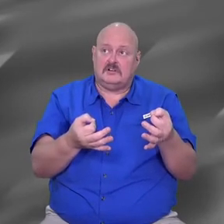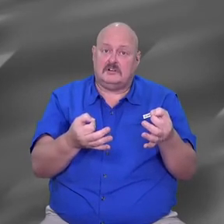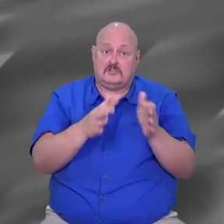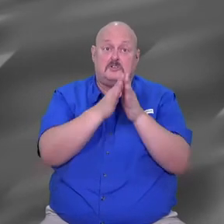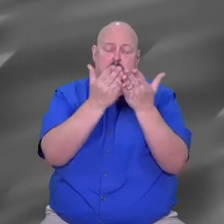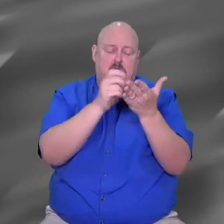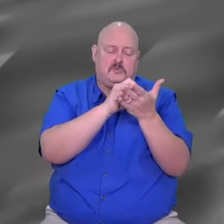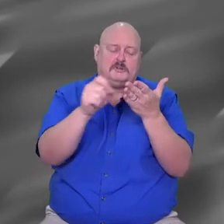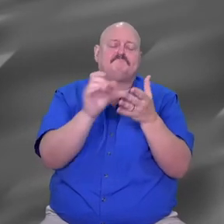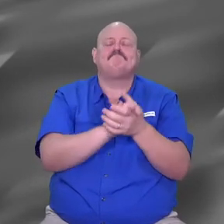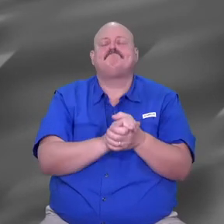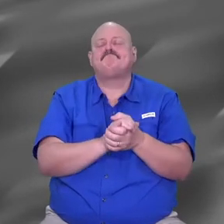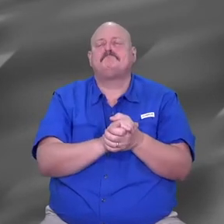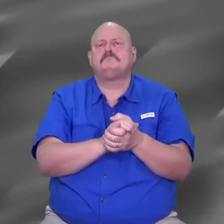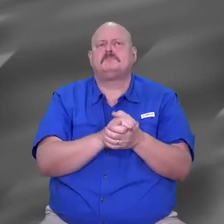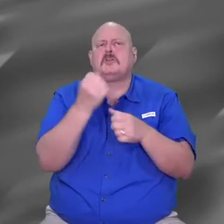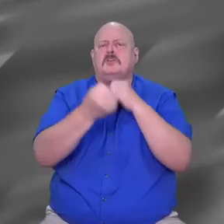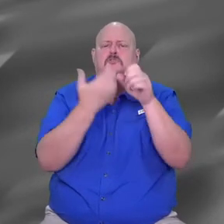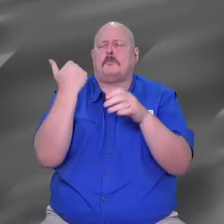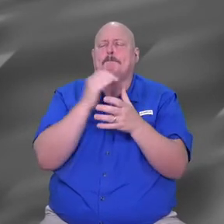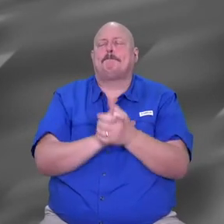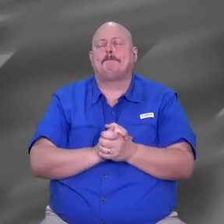that was written some years ago.